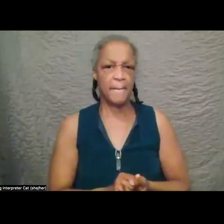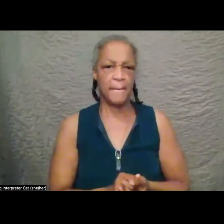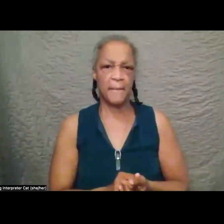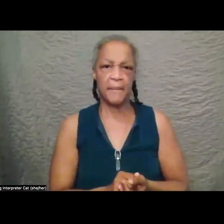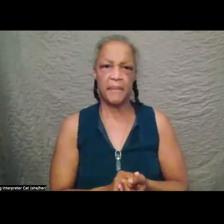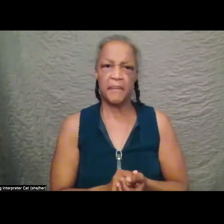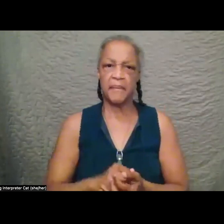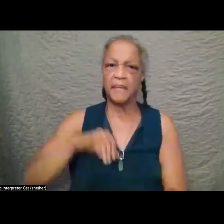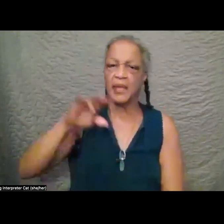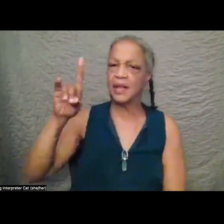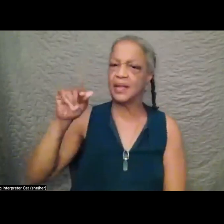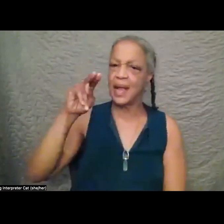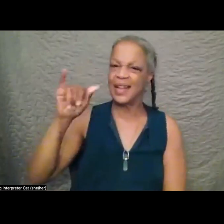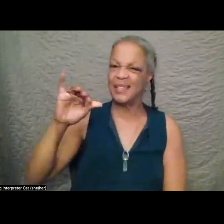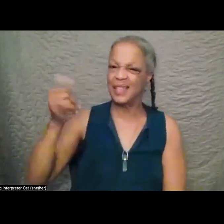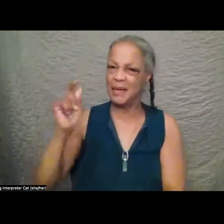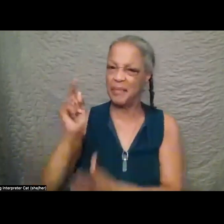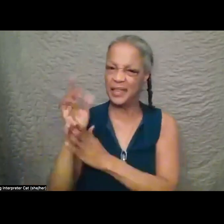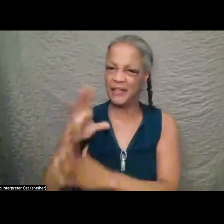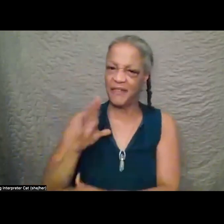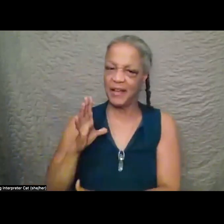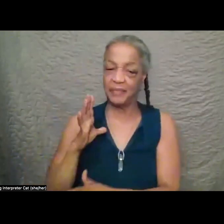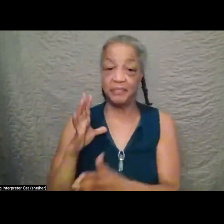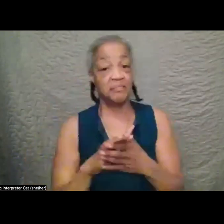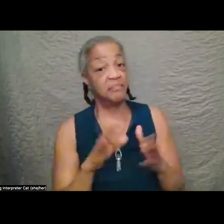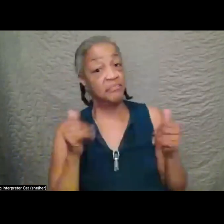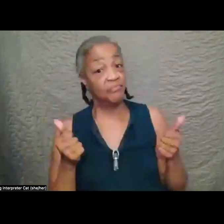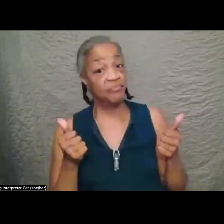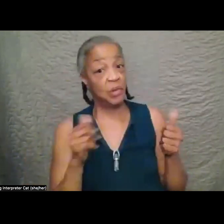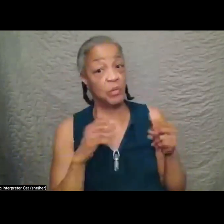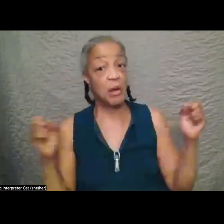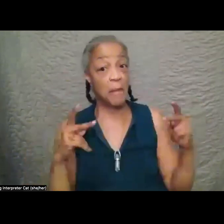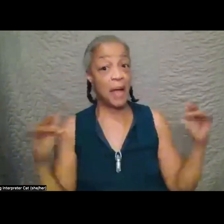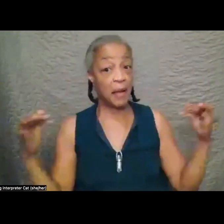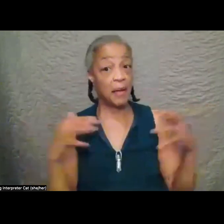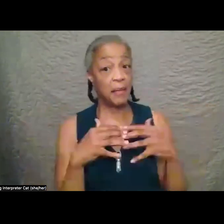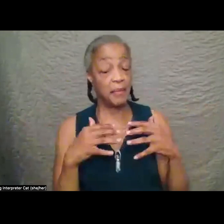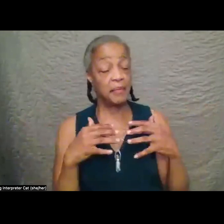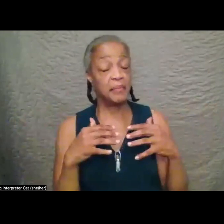I think 10 minutes is fine. Cool. Awesome. So we'll meet back here at